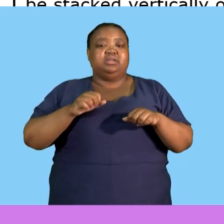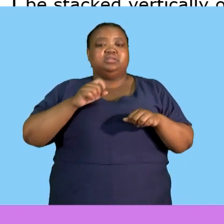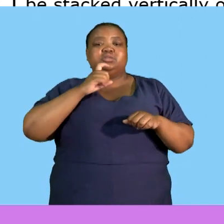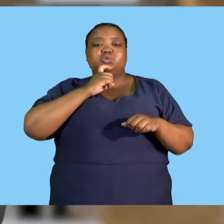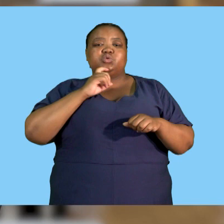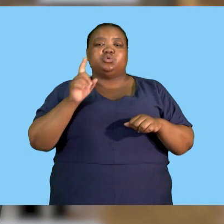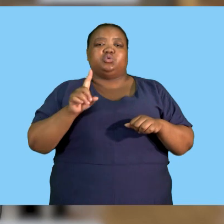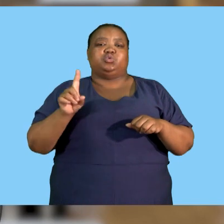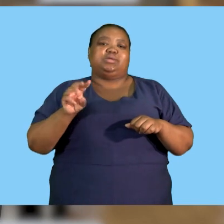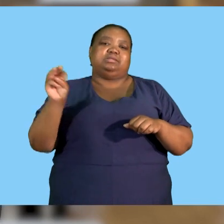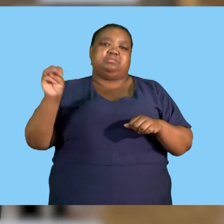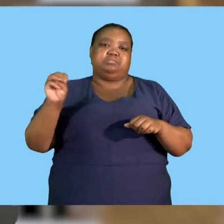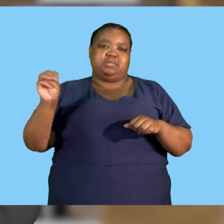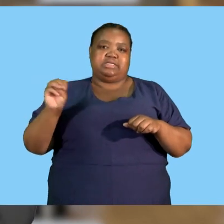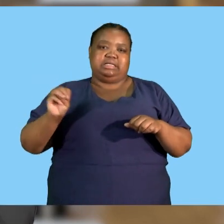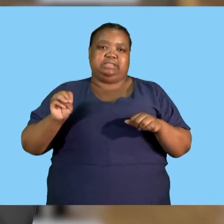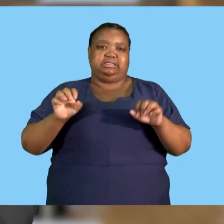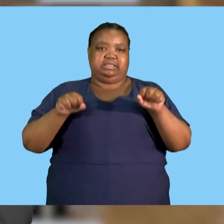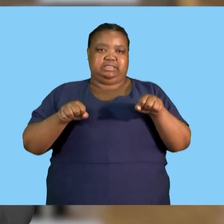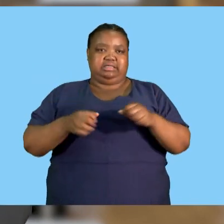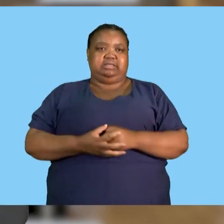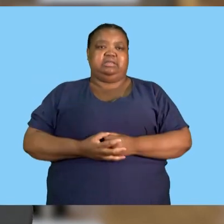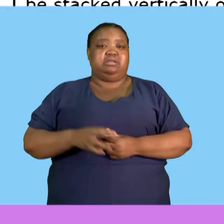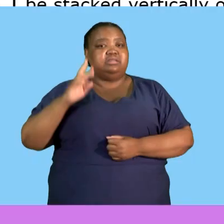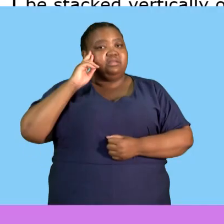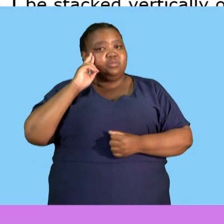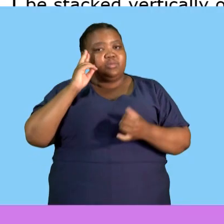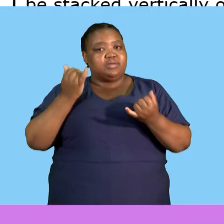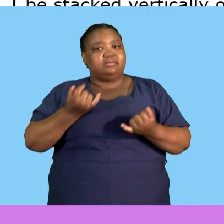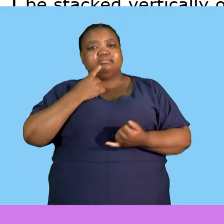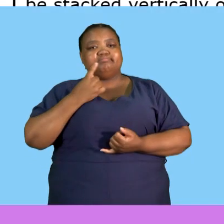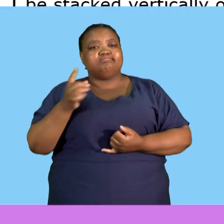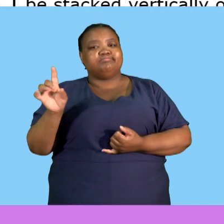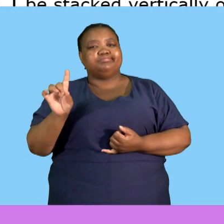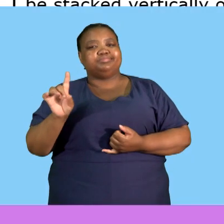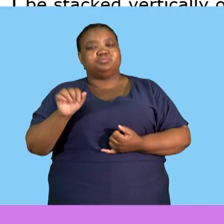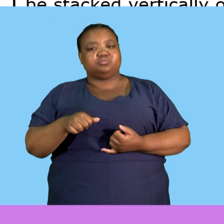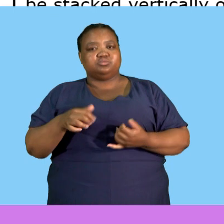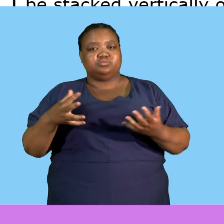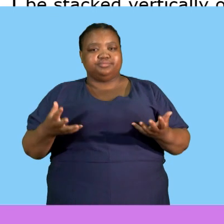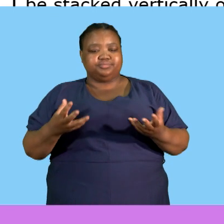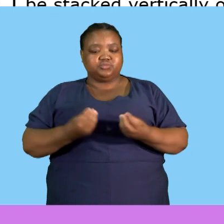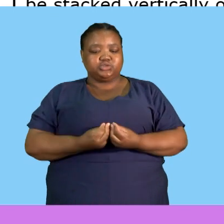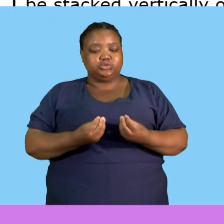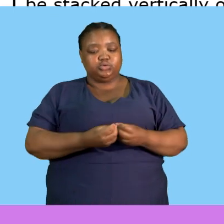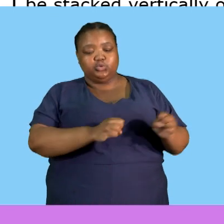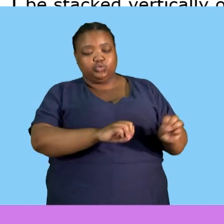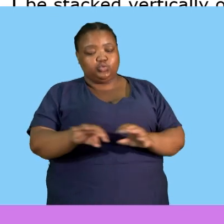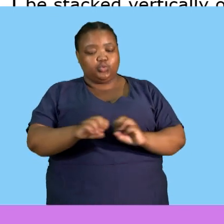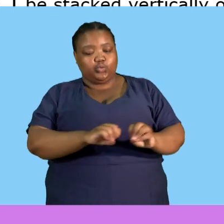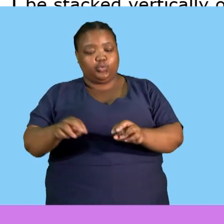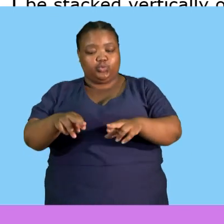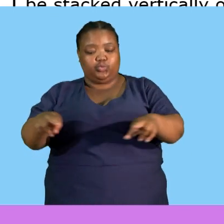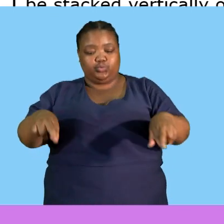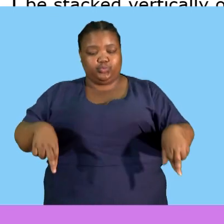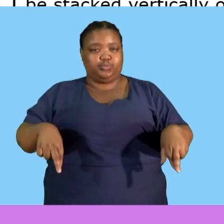that my unit that I'm going to work with will be in meters. Okay, so now I will check. Remember, this is what we are saying. There is the